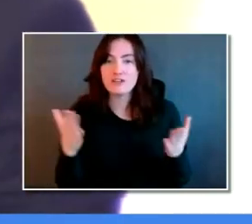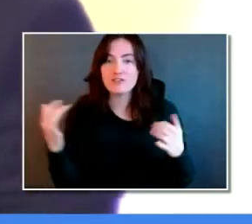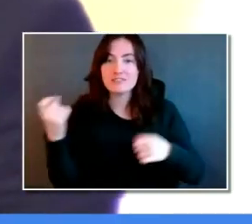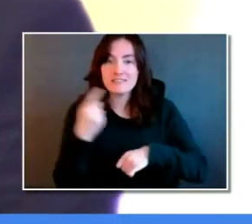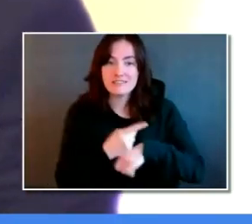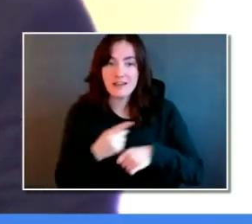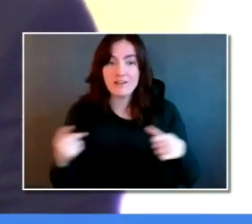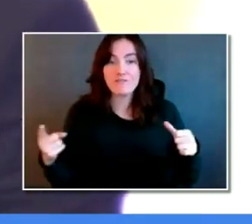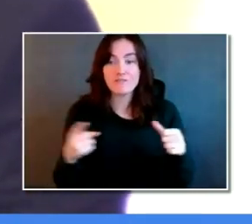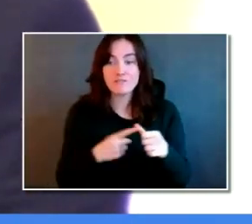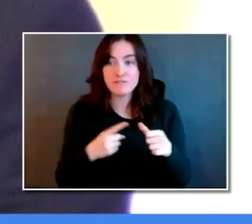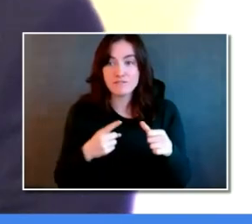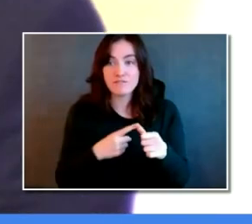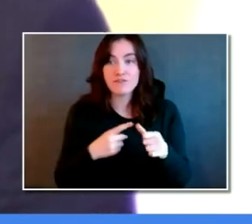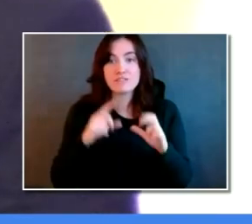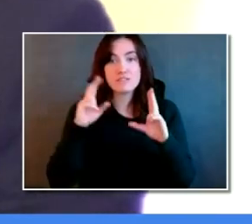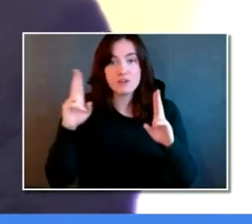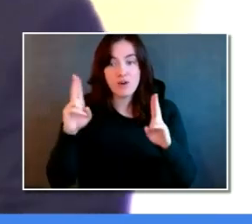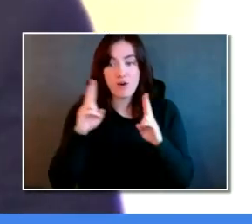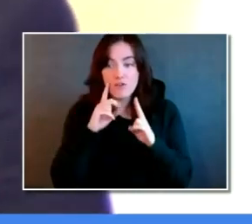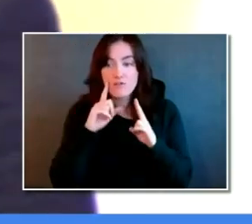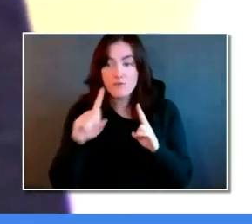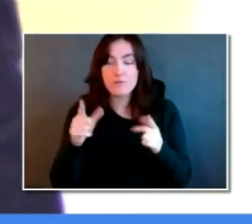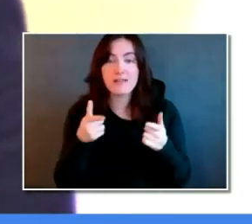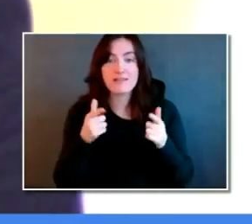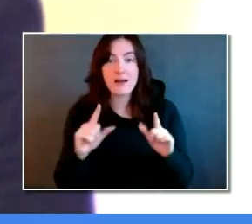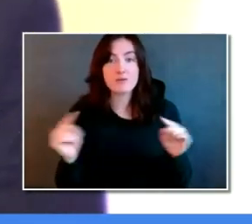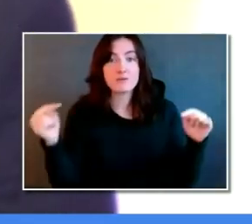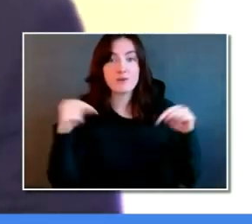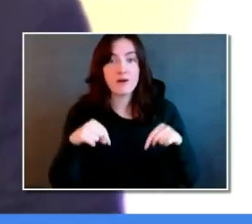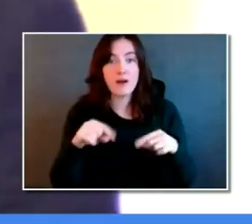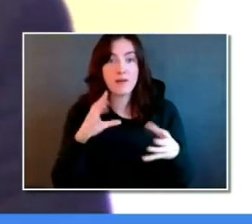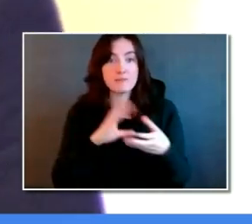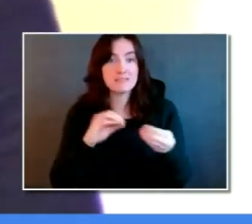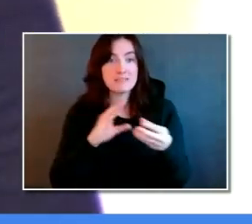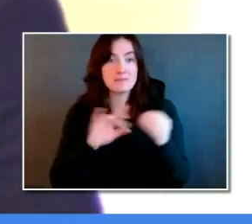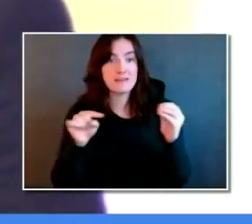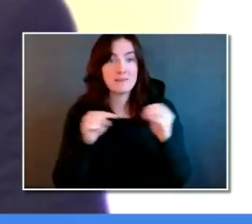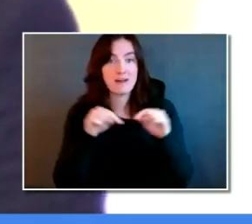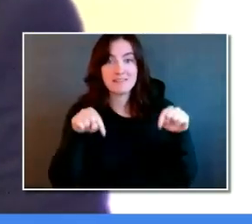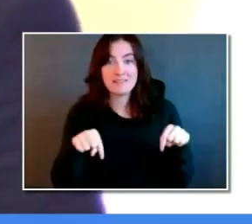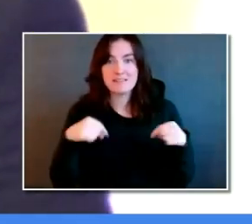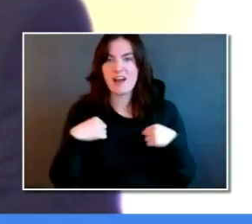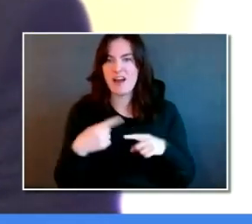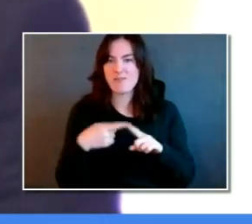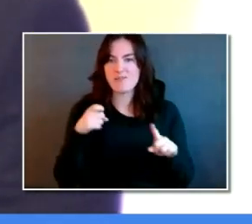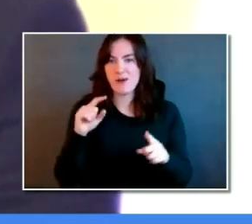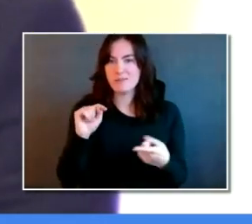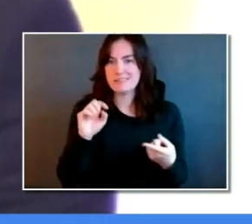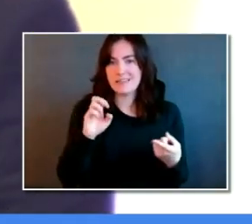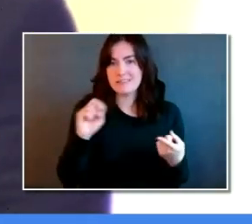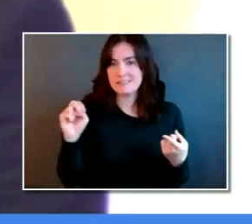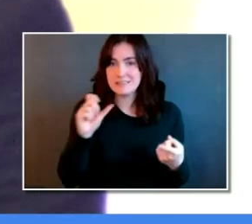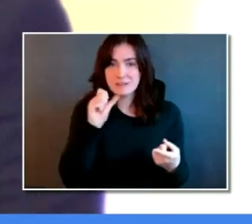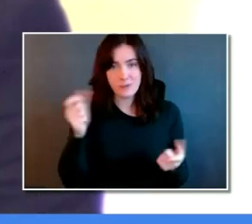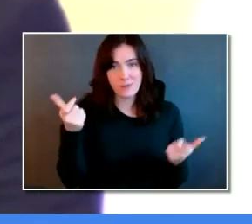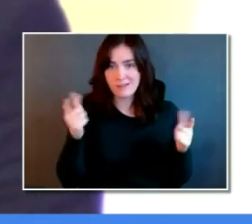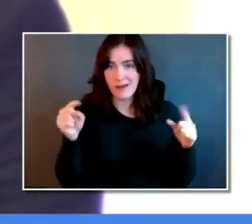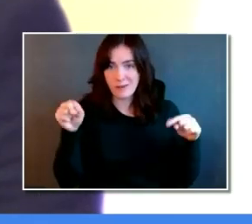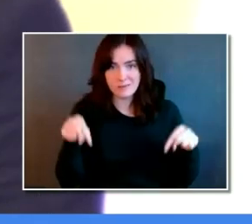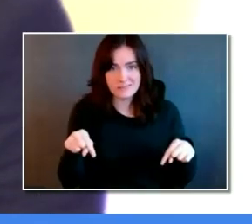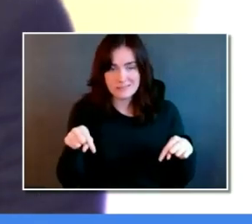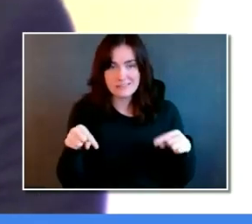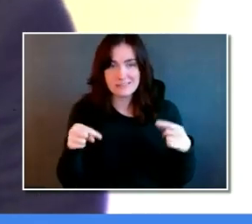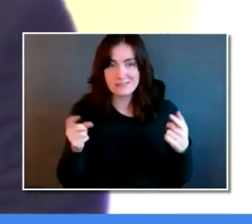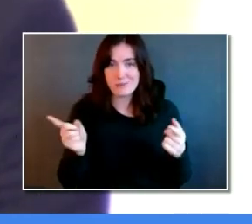First off, it is an honor to be allowed to come and speak about these things. I'm from Tennessee. They don't allow this where